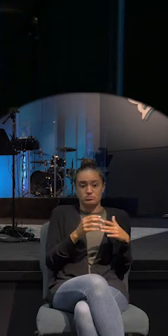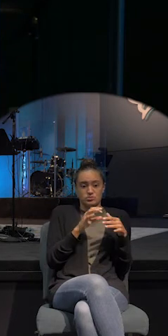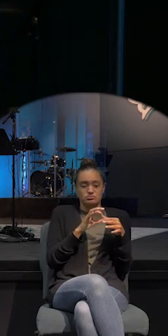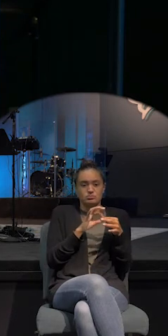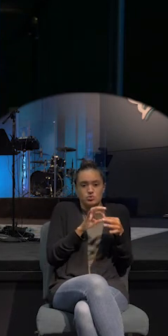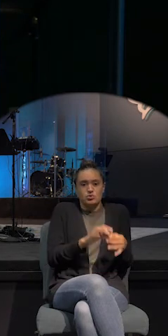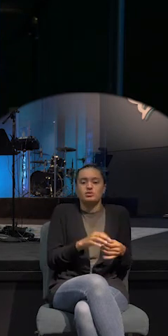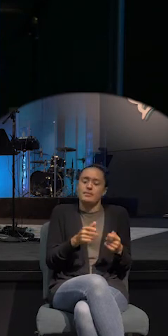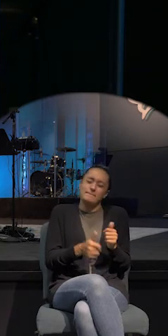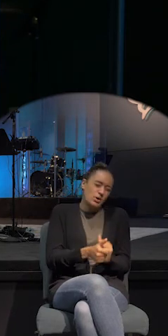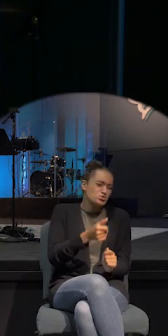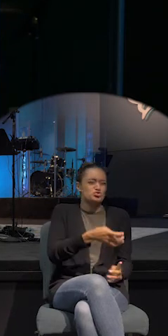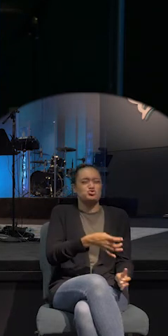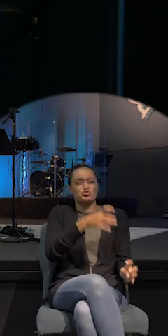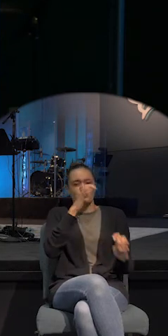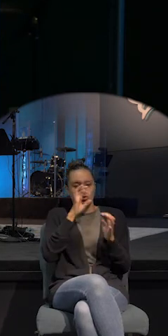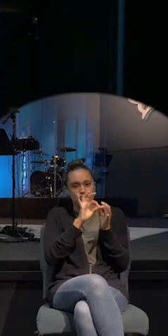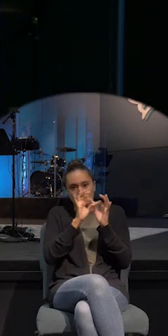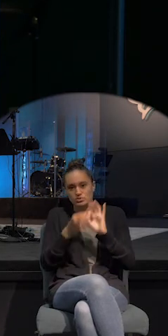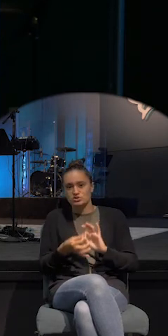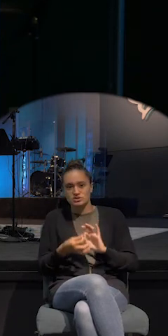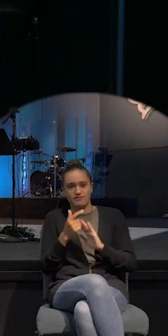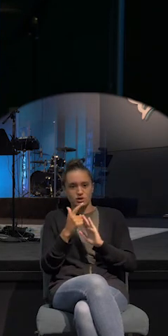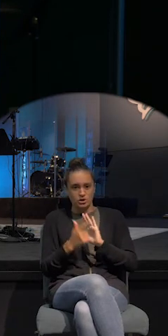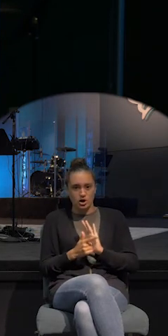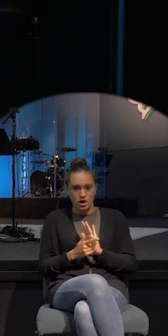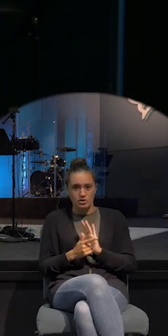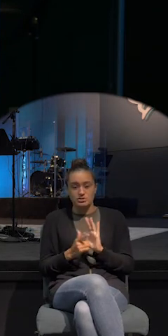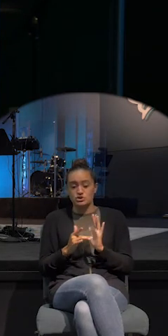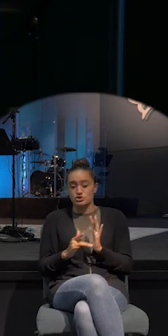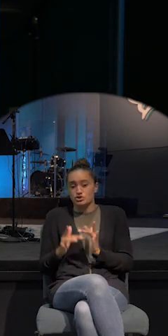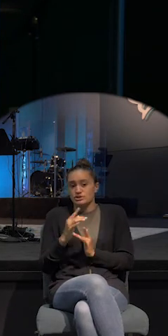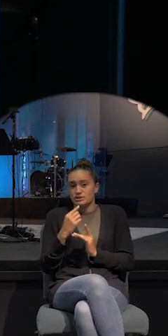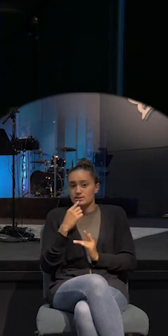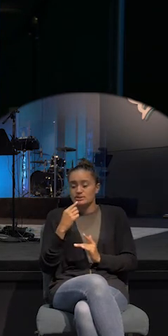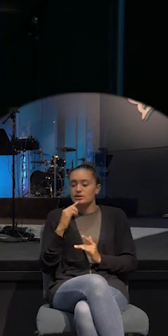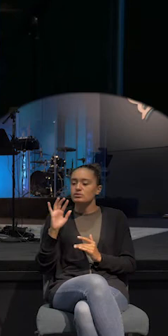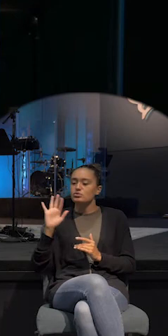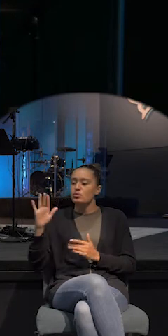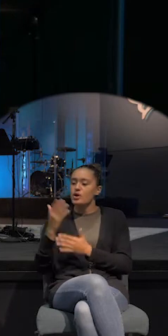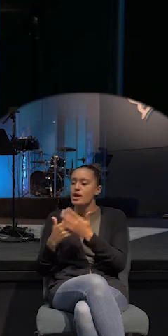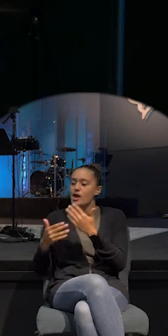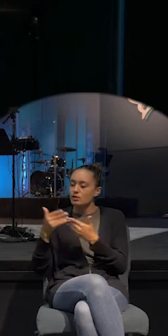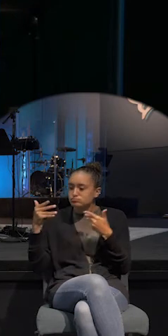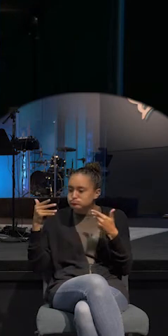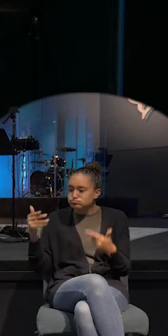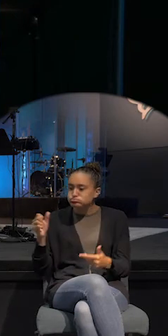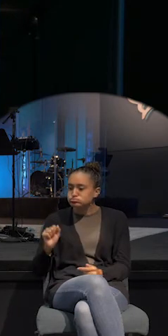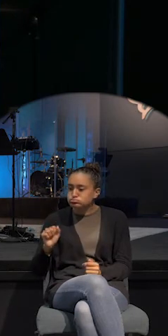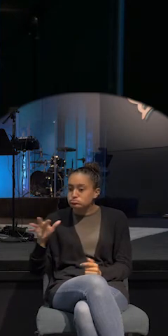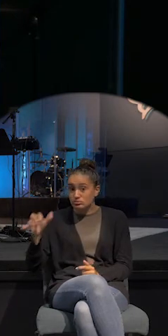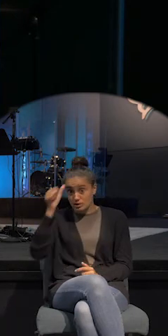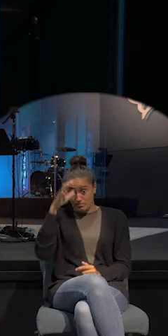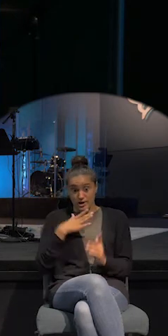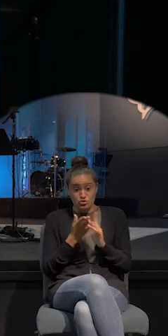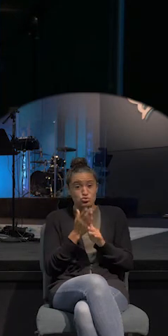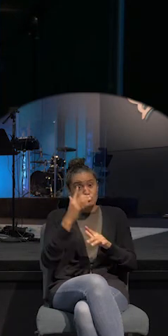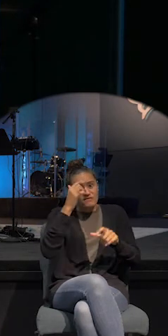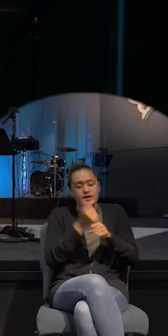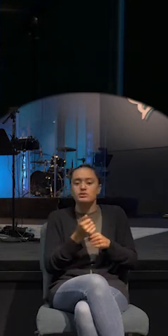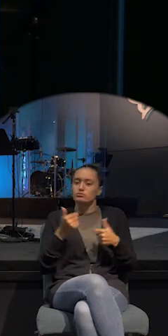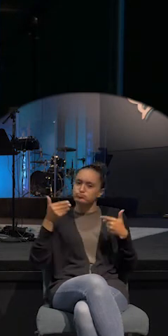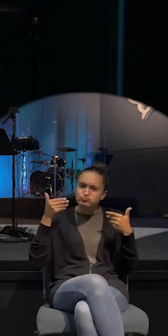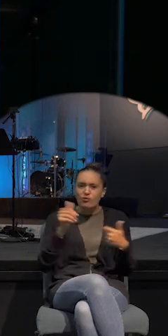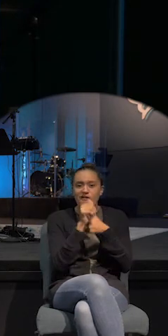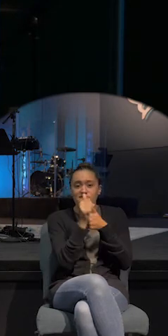rigid interpretation of the letter of the law. Jesus said, stretch out your hand. The man in faith stretched it out, and